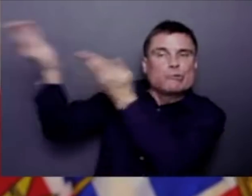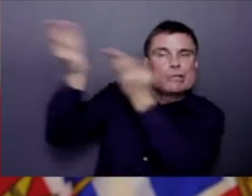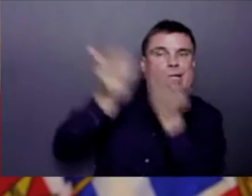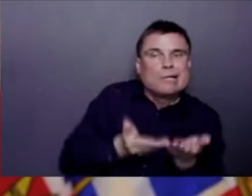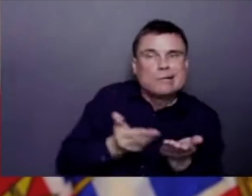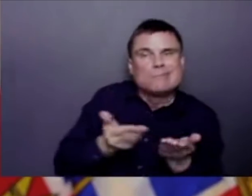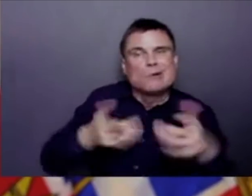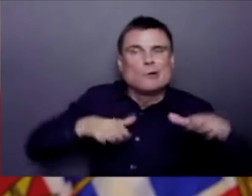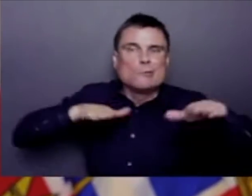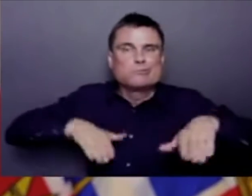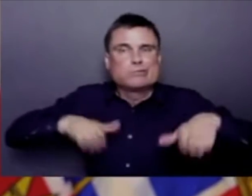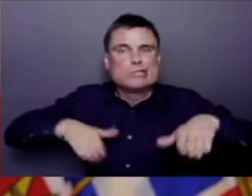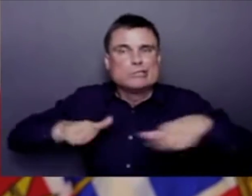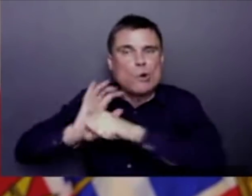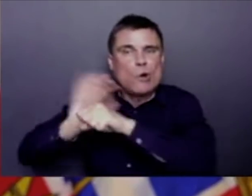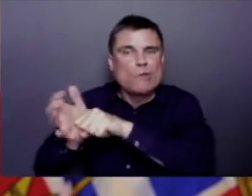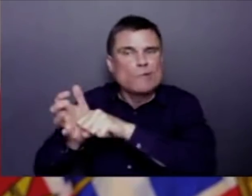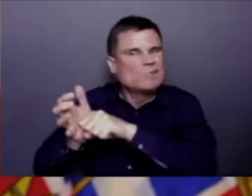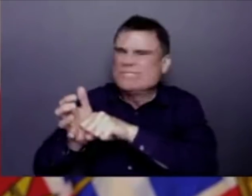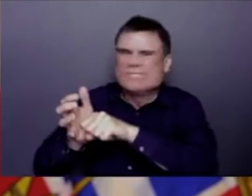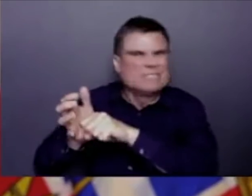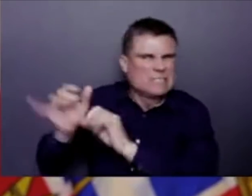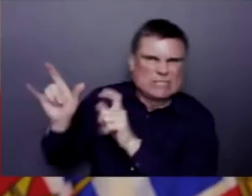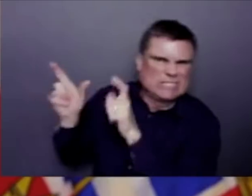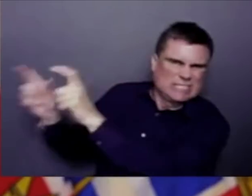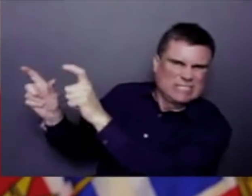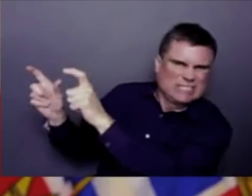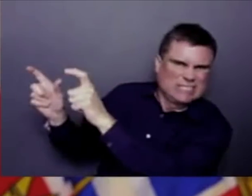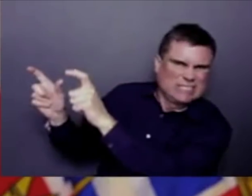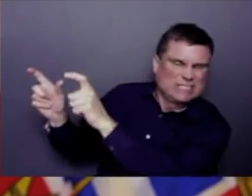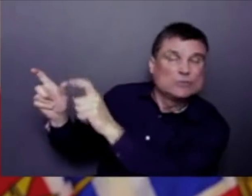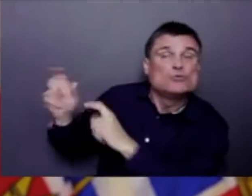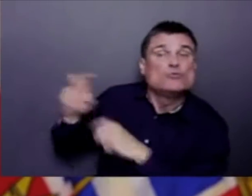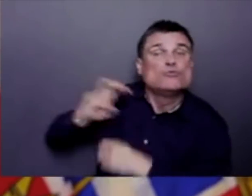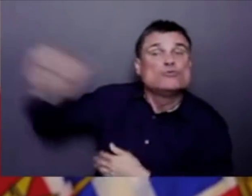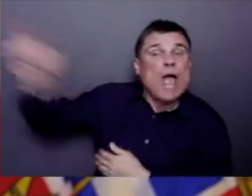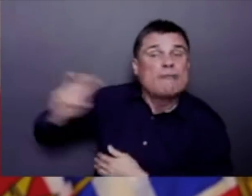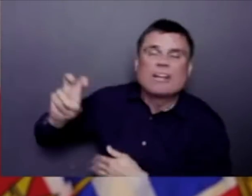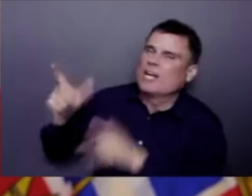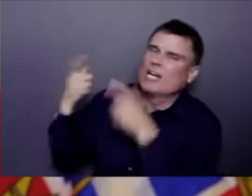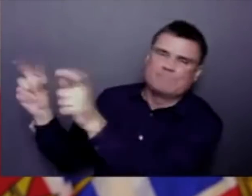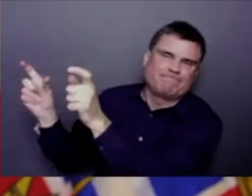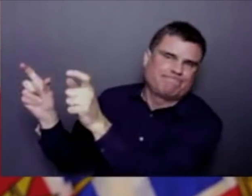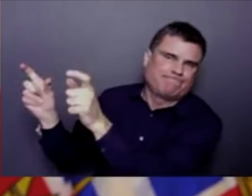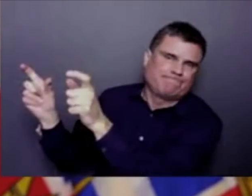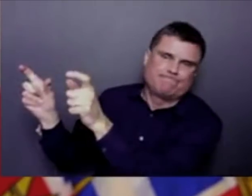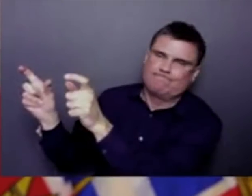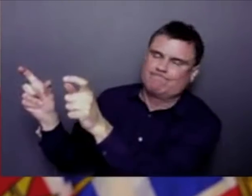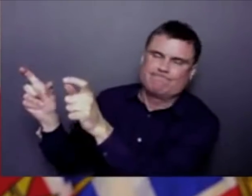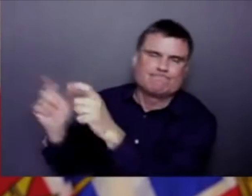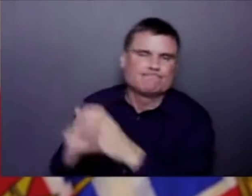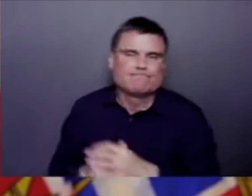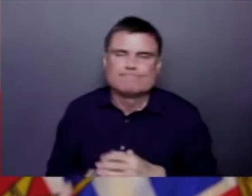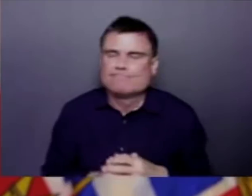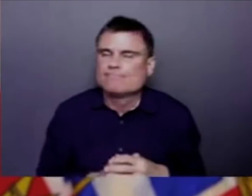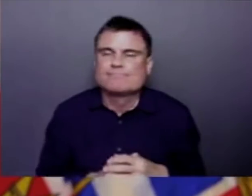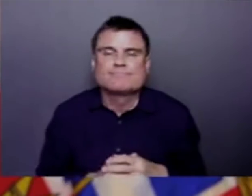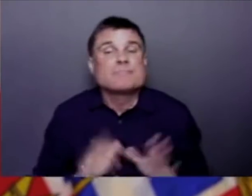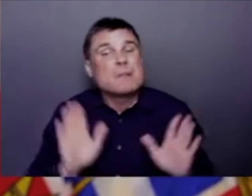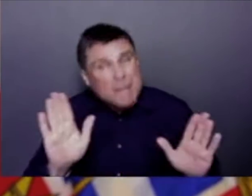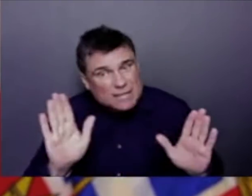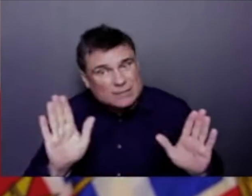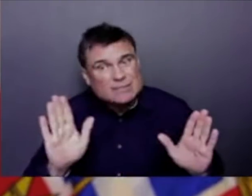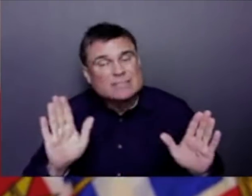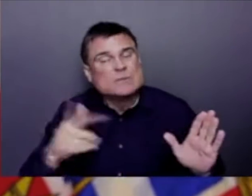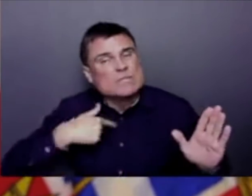that it is likely that this variant of the virus is going to be found in many other countries, and I just saw this morning they found it in the